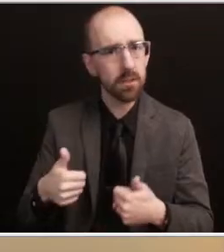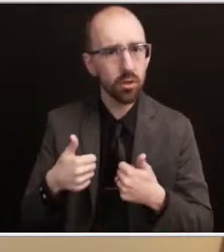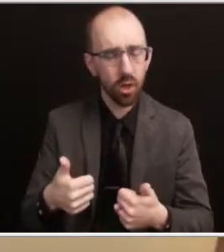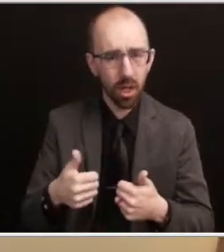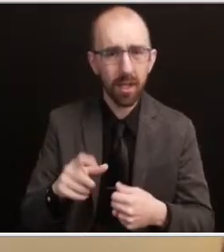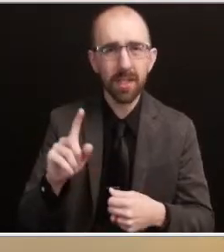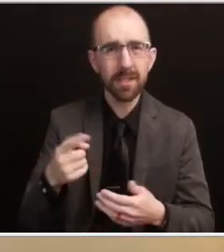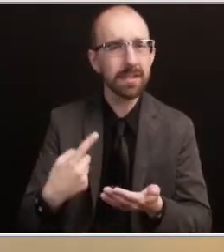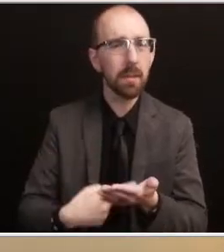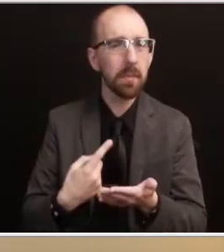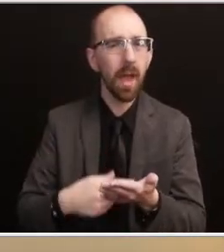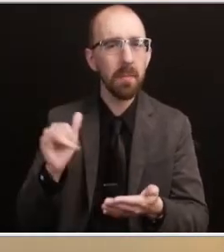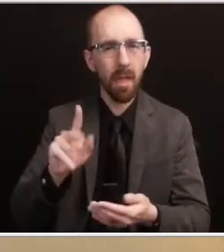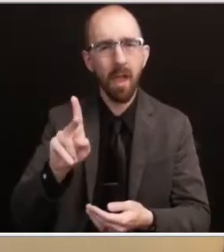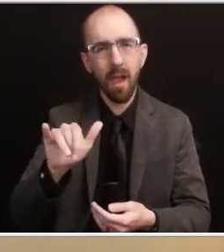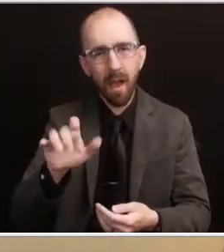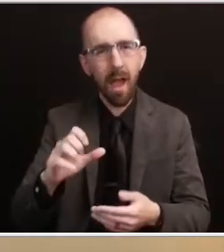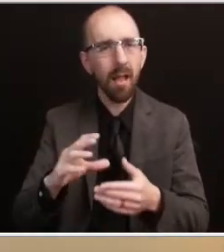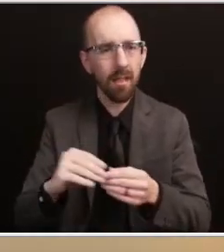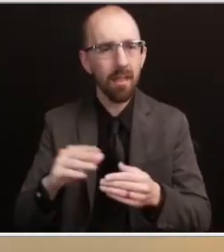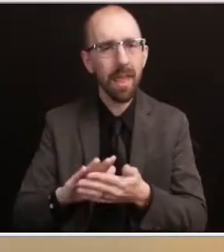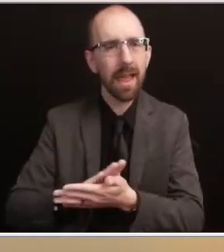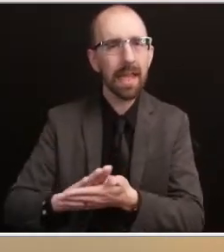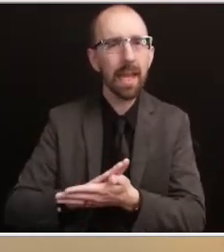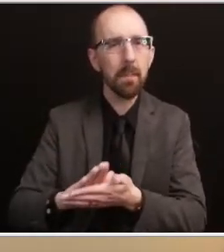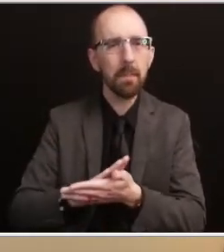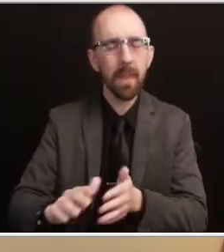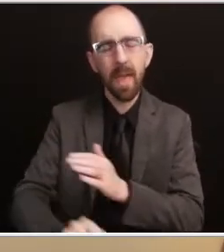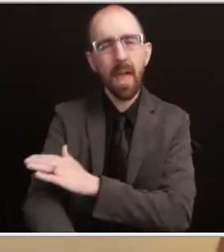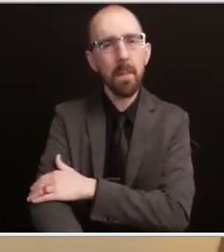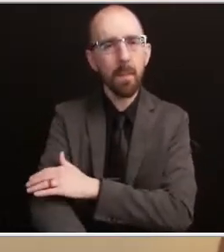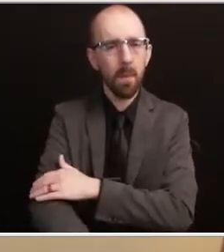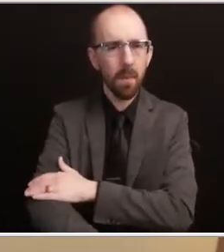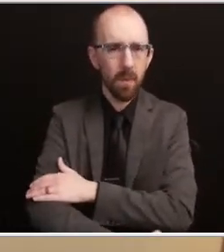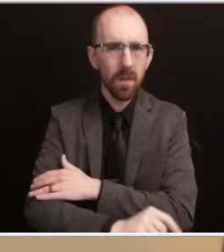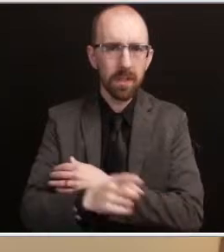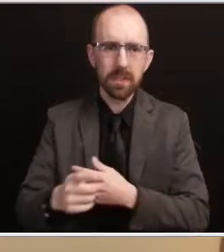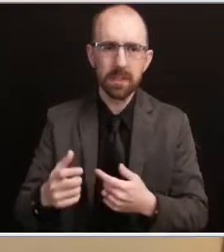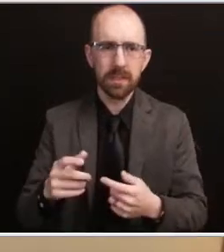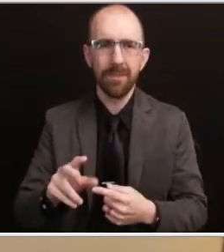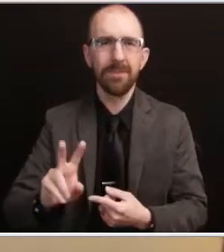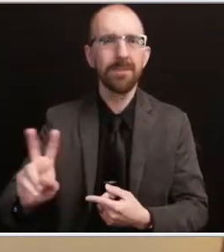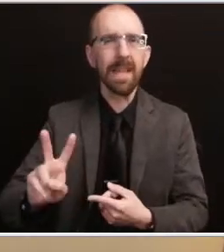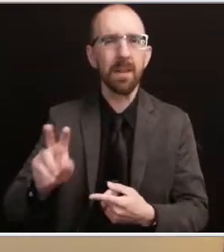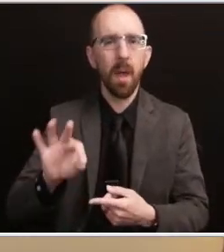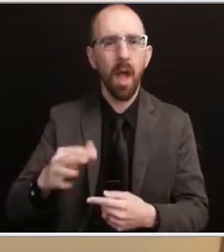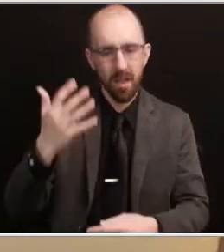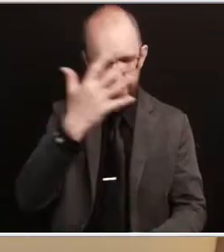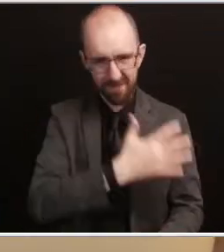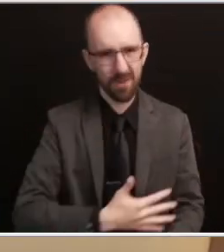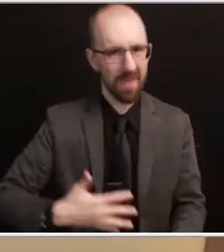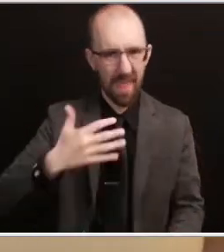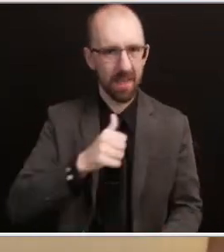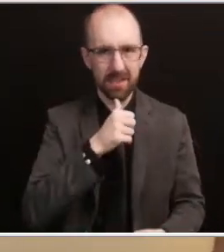just like Kyle said, it's cleaning up the other things. The elbow is a victim of everything else not being